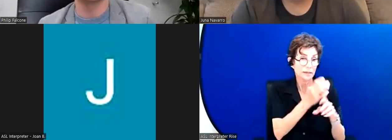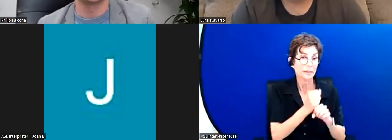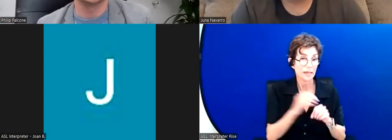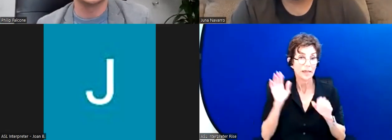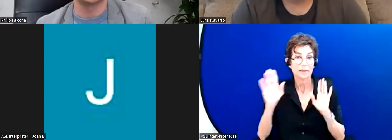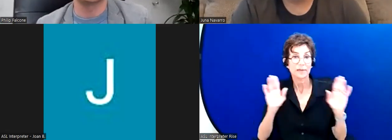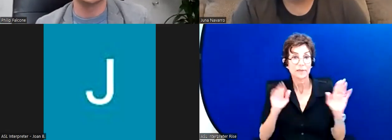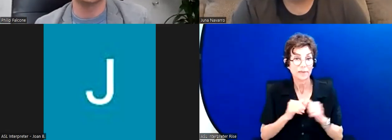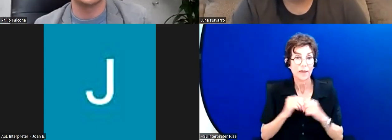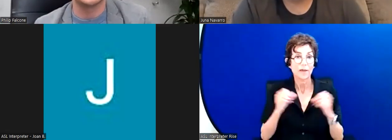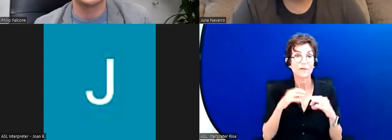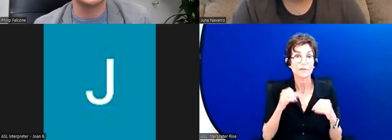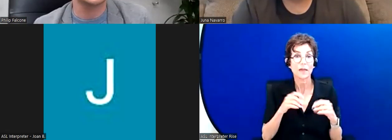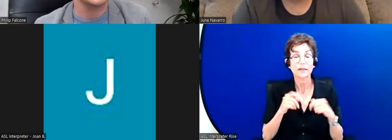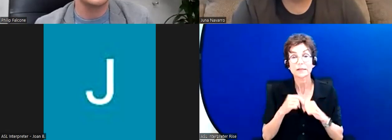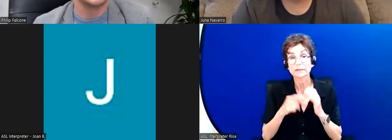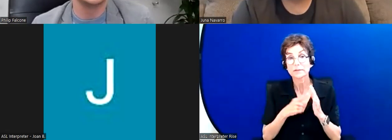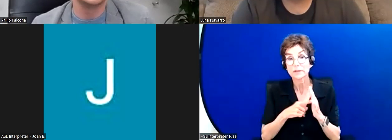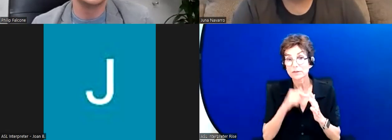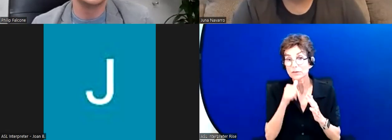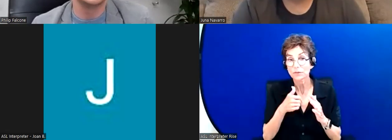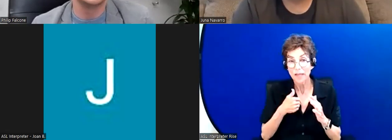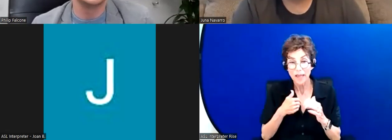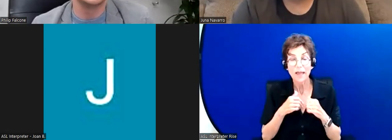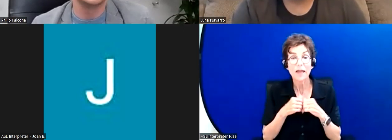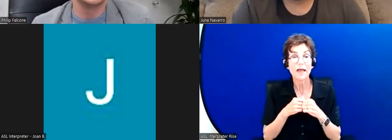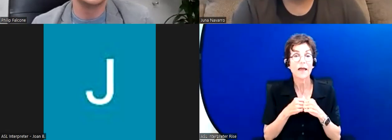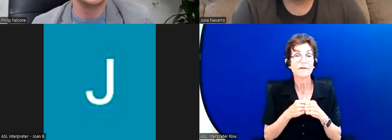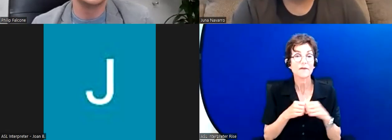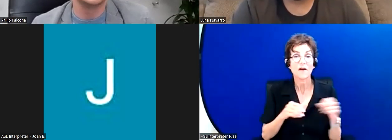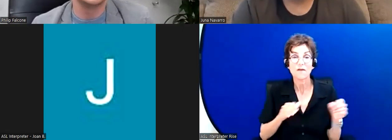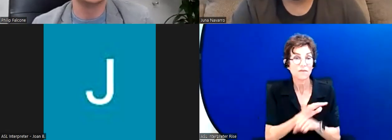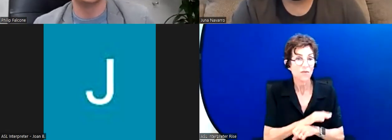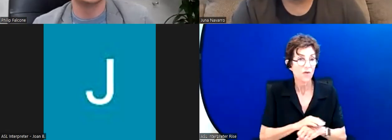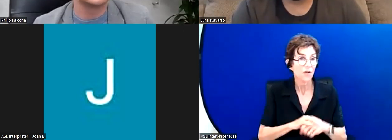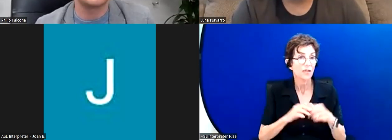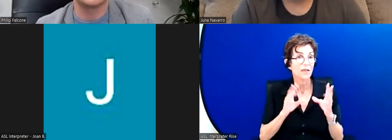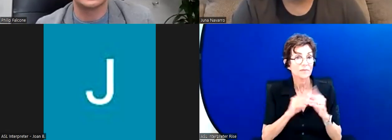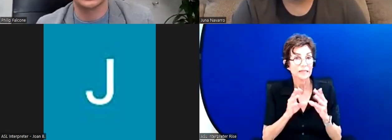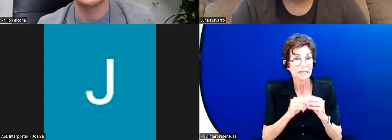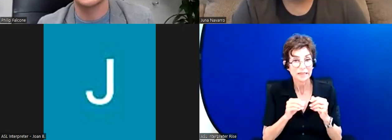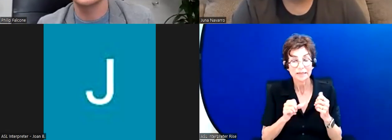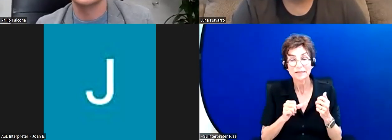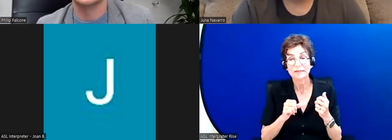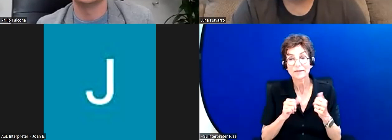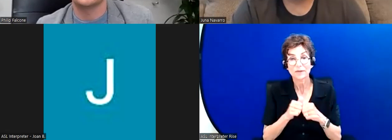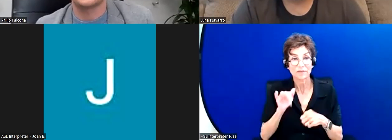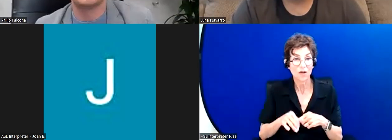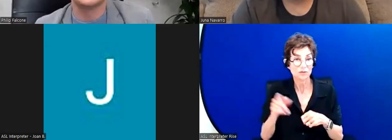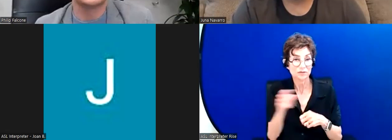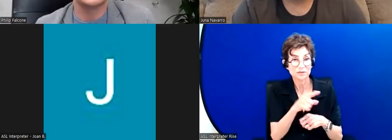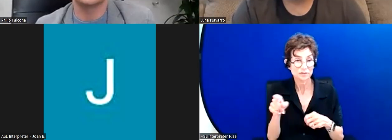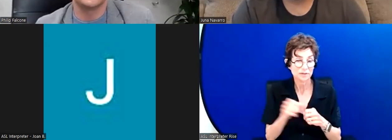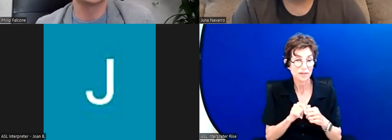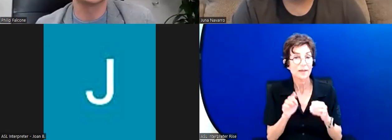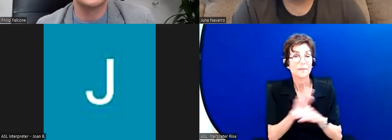have a full-on community meeting with businesses. We could, but we just haven't really done that quite yet. But